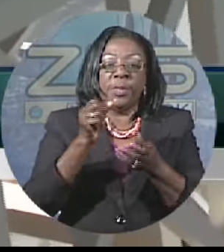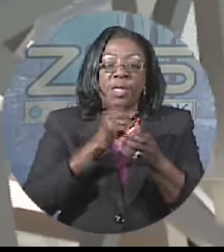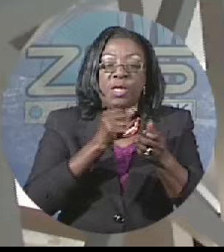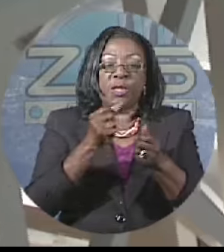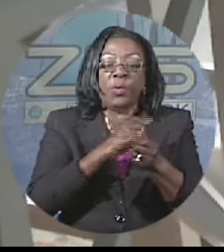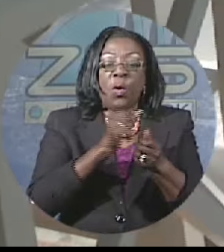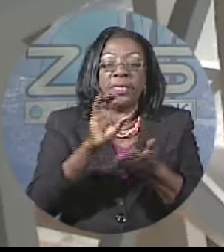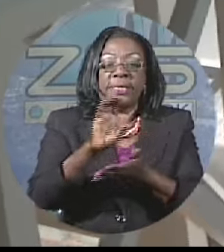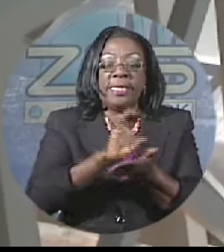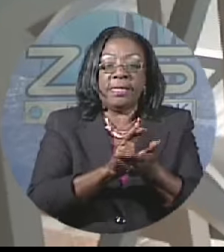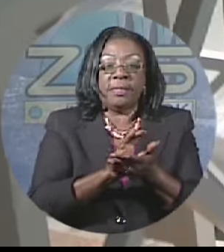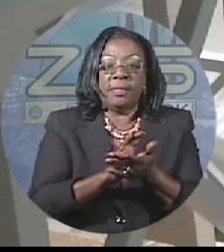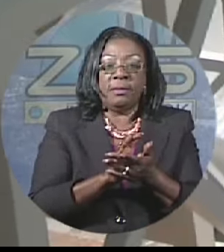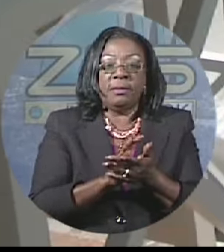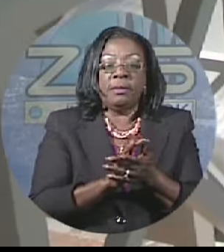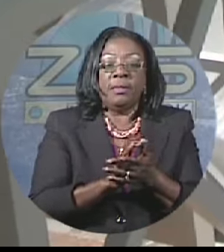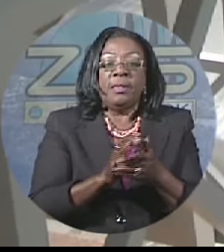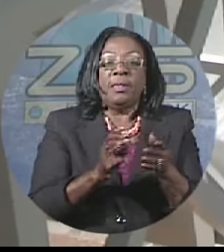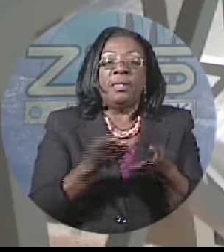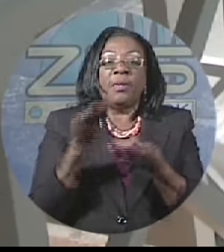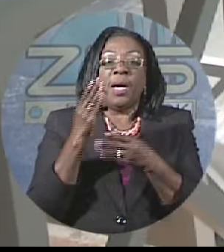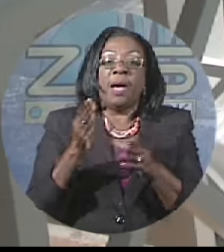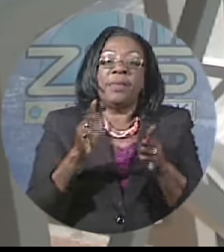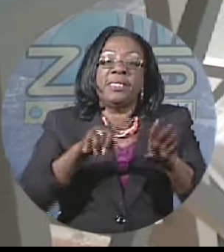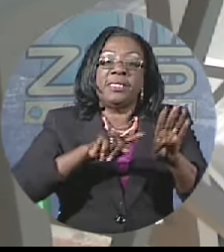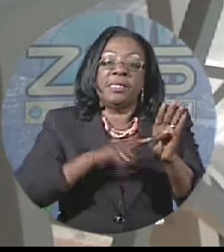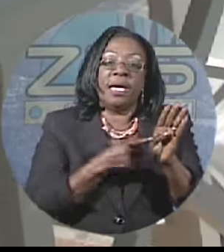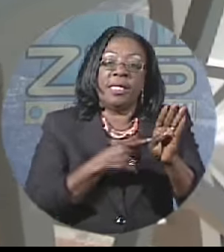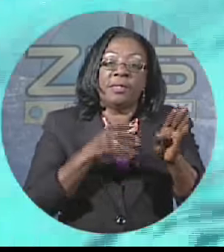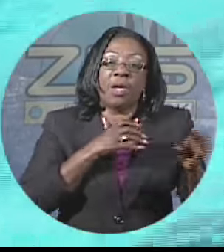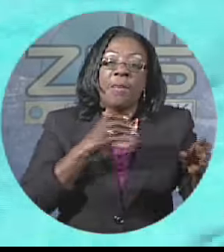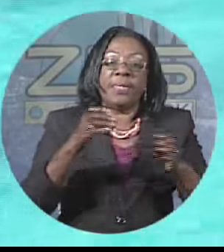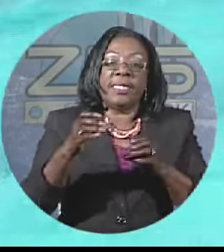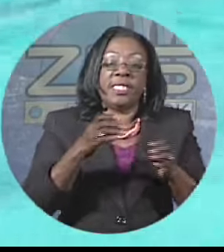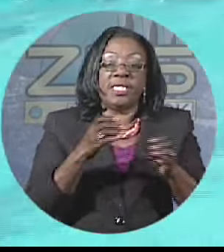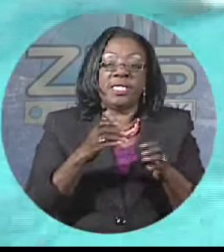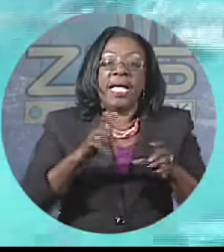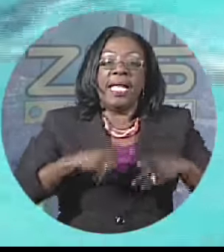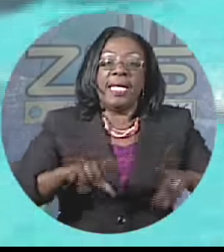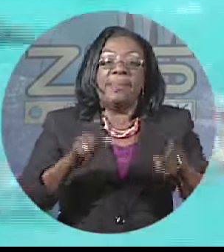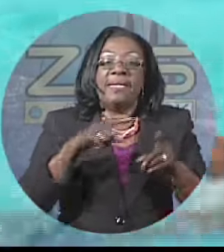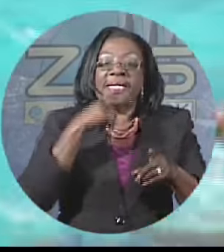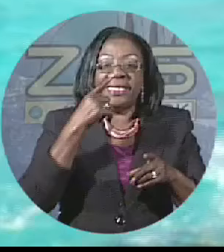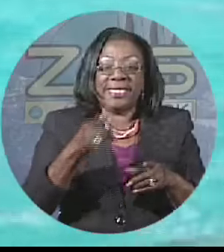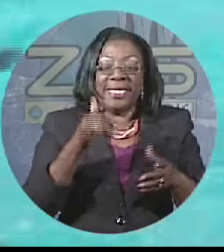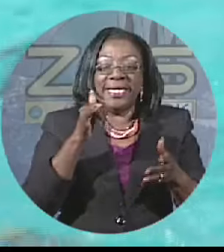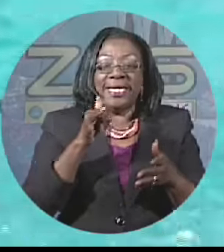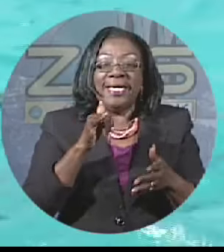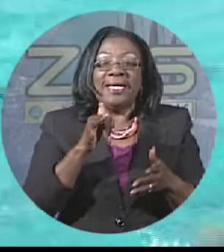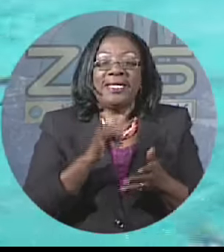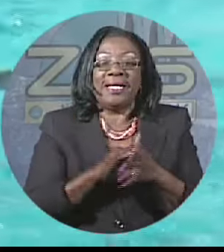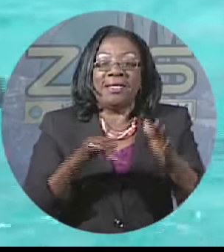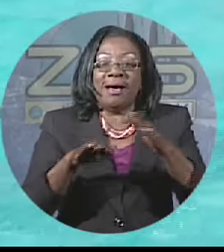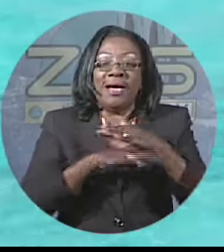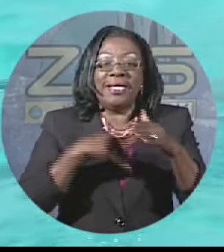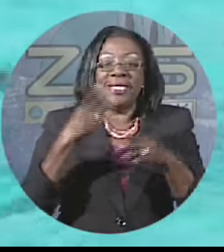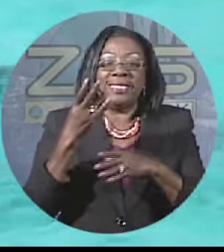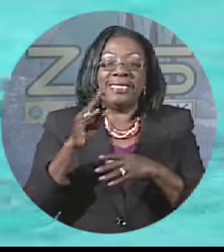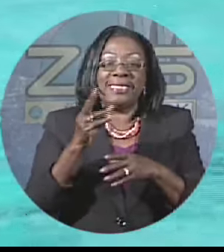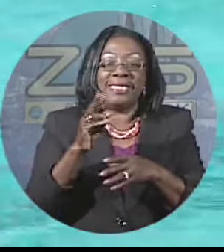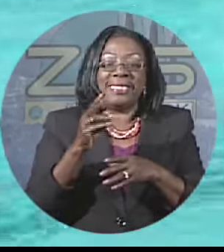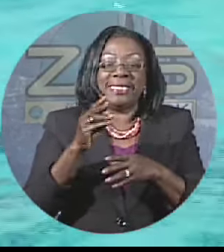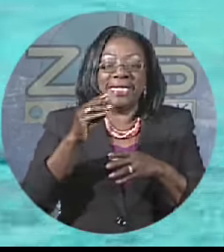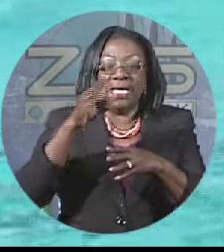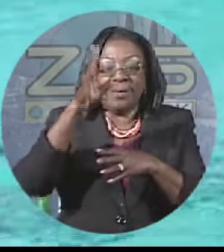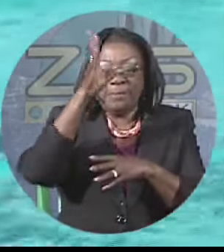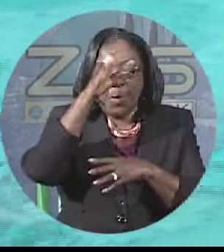Charles Fisher was poolside as the Bahamas opened up competition. Let me just say that our under-16 boys not laying out